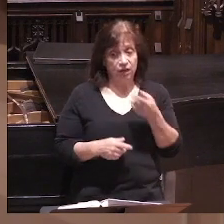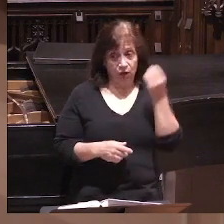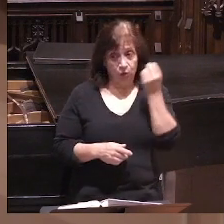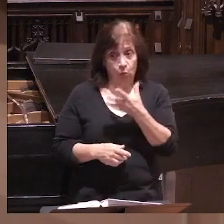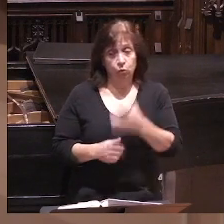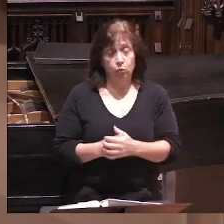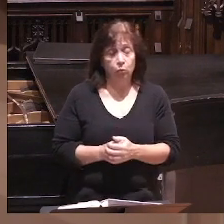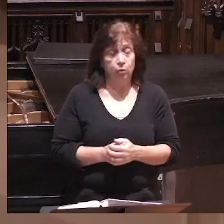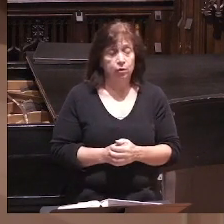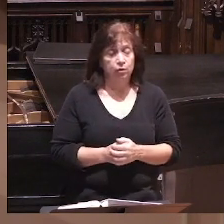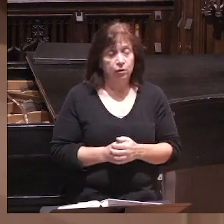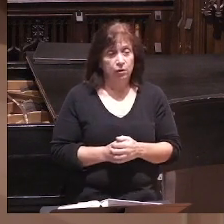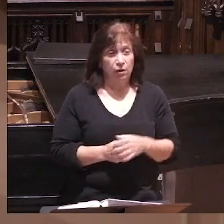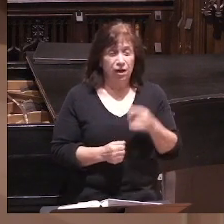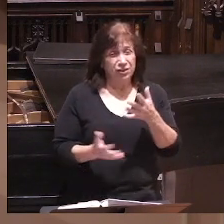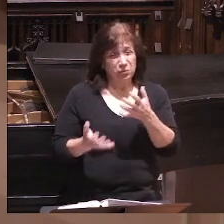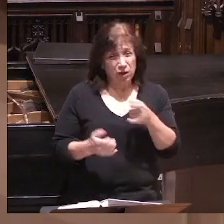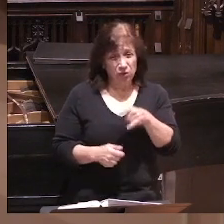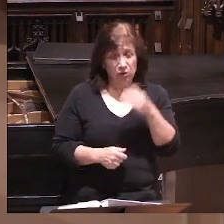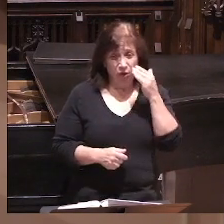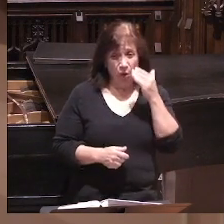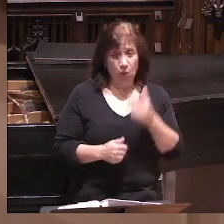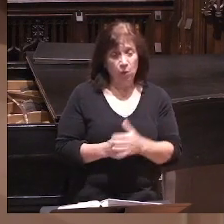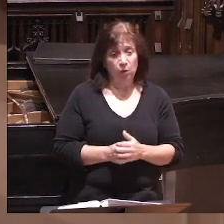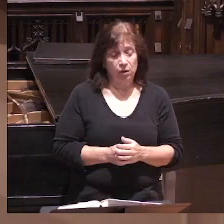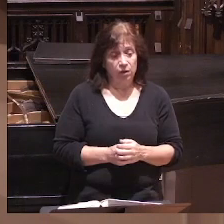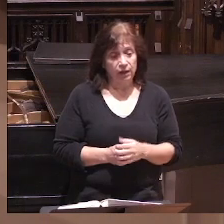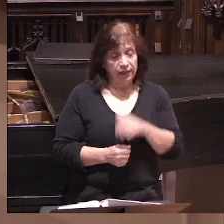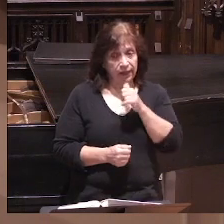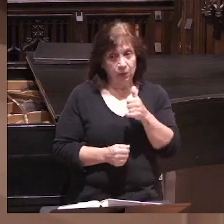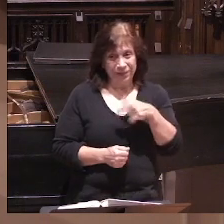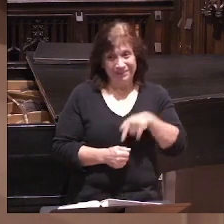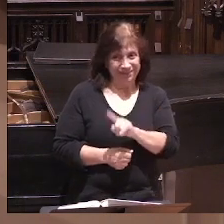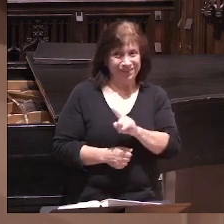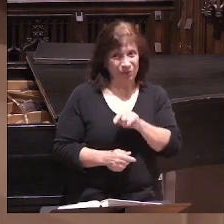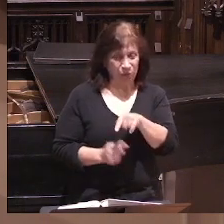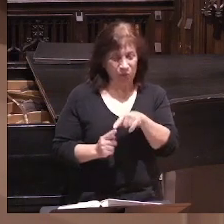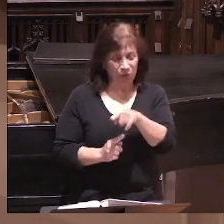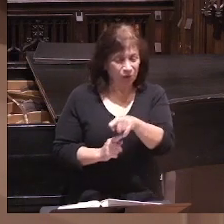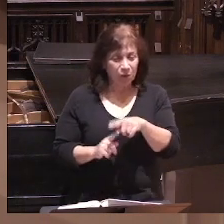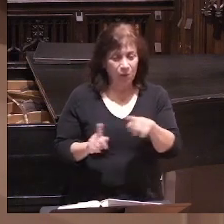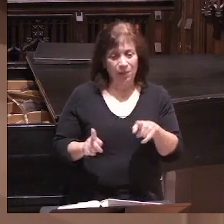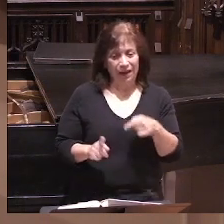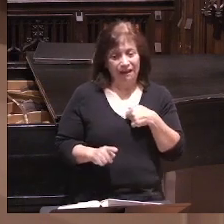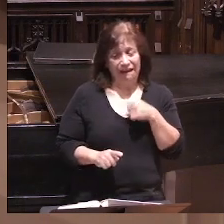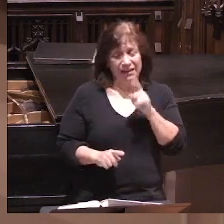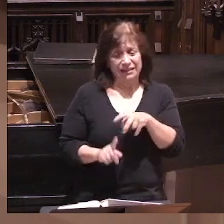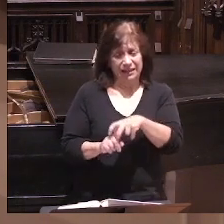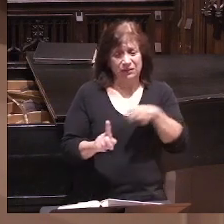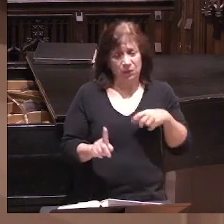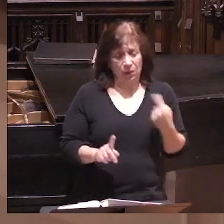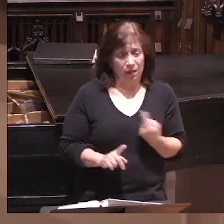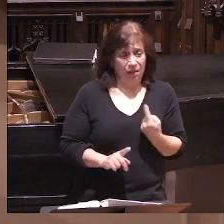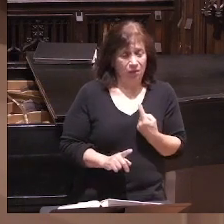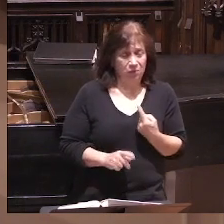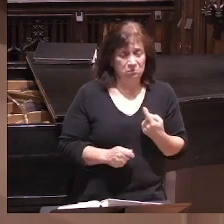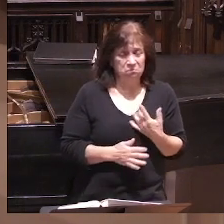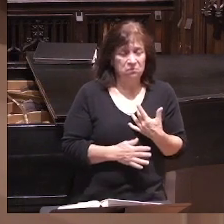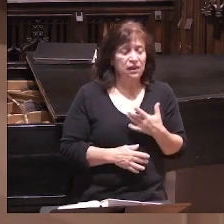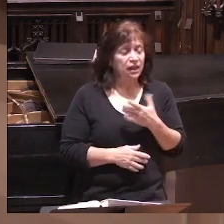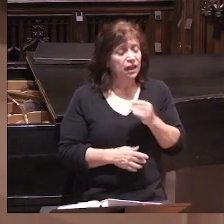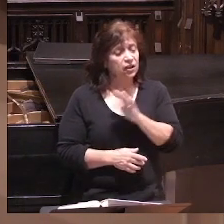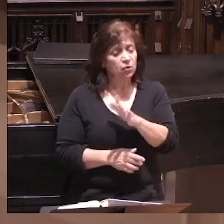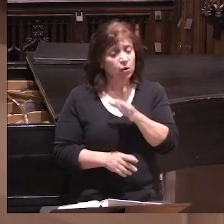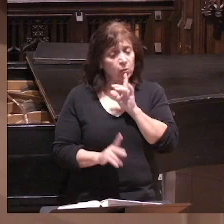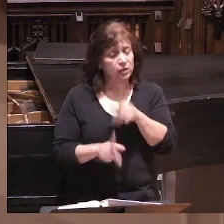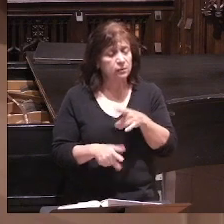you, I think, just wanting you to know that it wasn't personal, but I needed to retreat. And your response